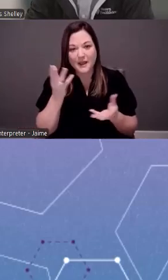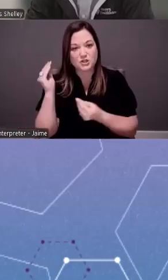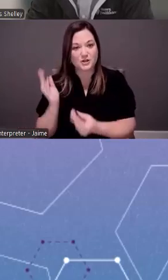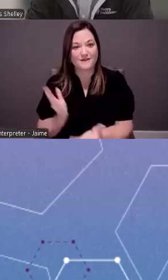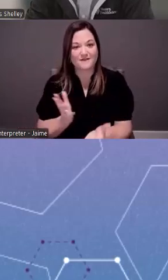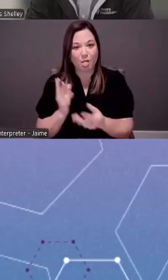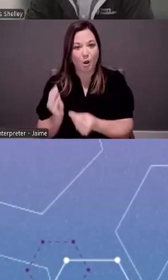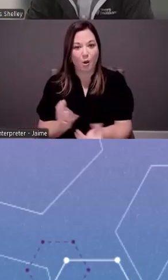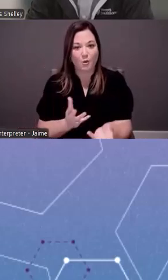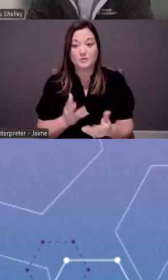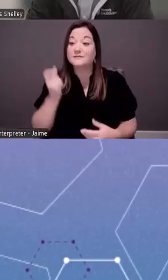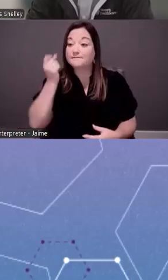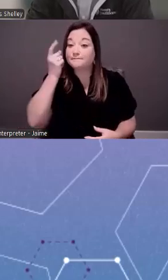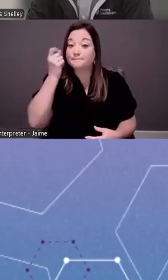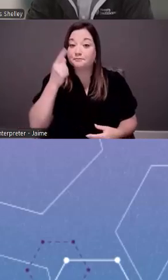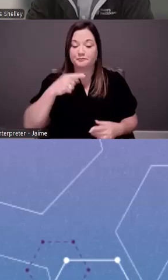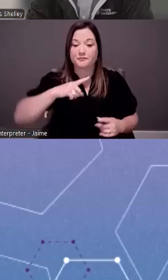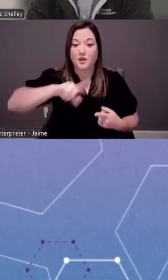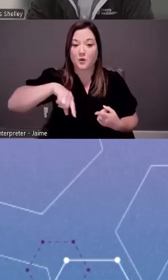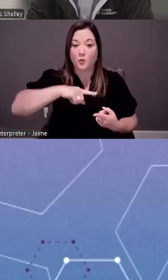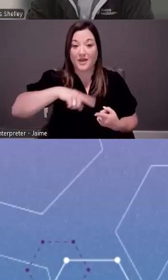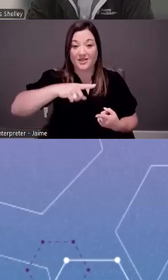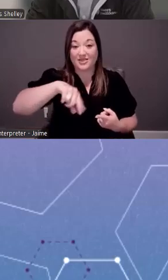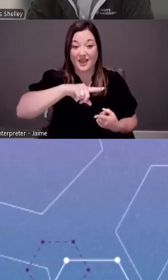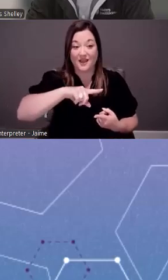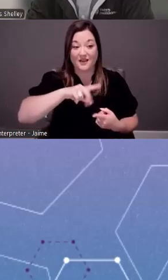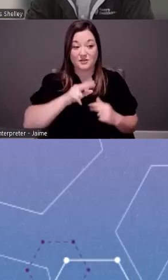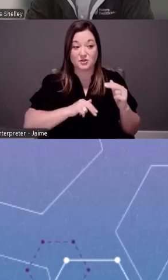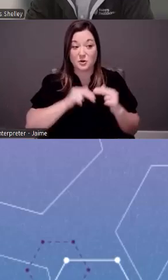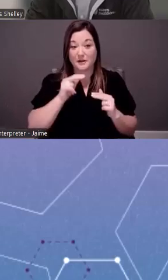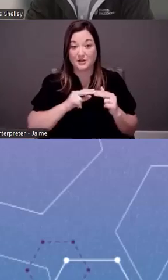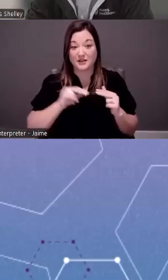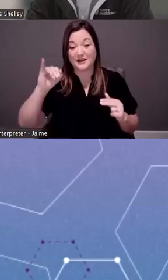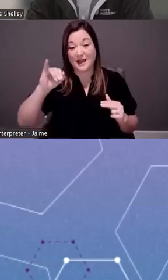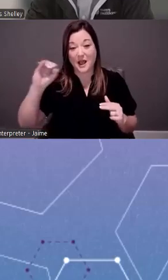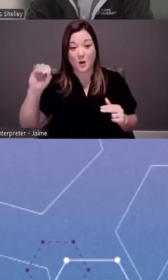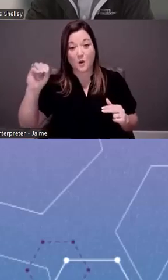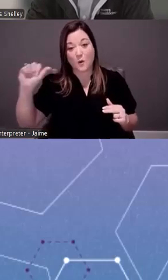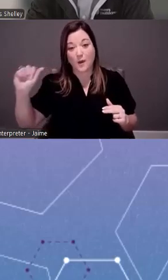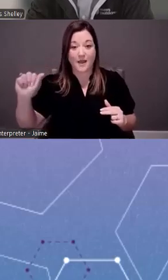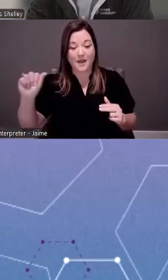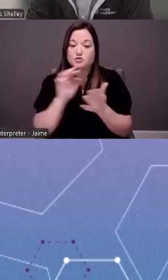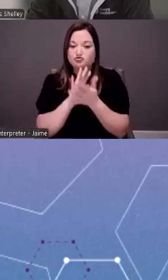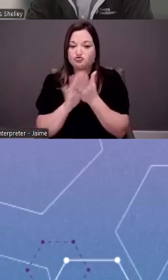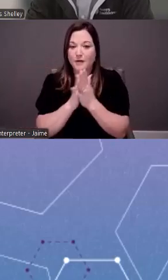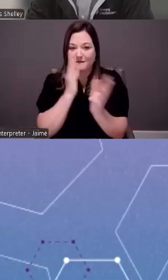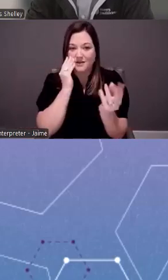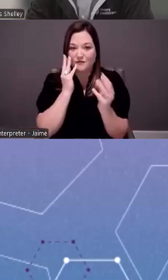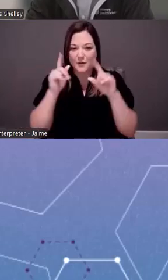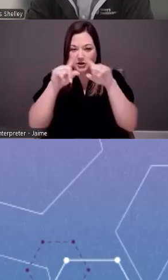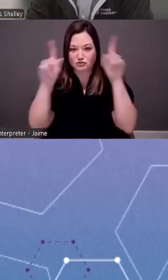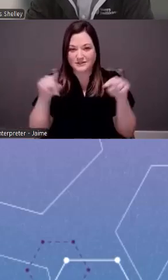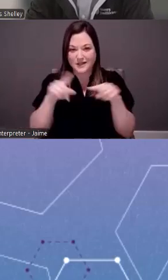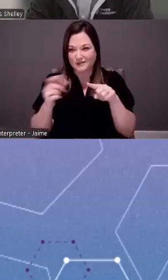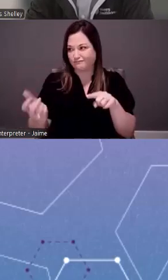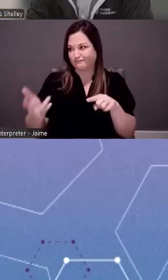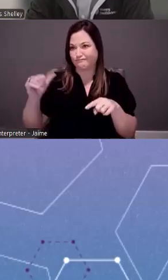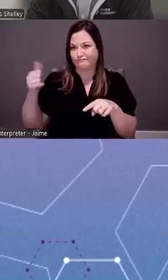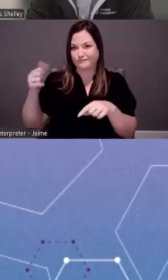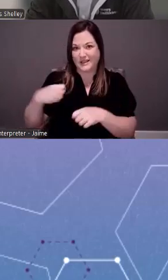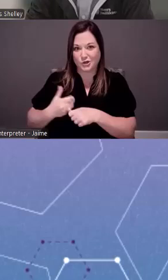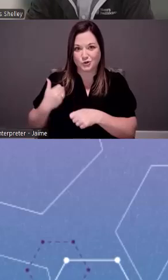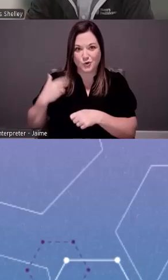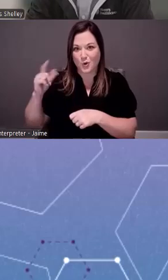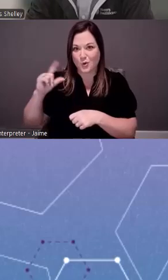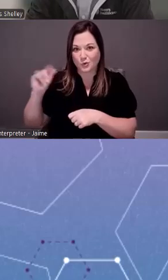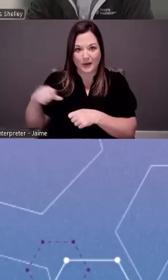started building these highway traffic information signs a couple decades ago, they didn't add any new